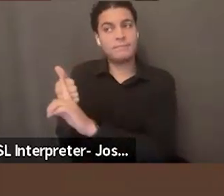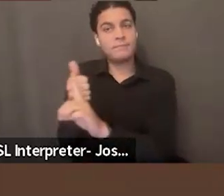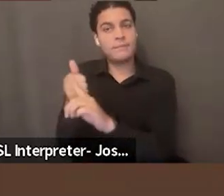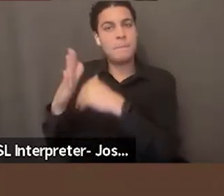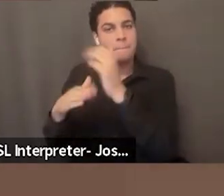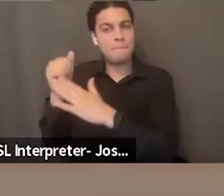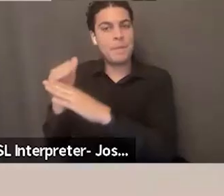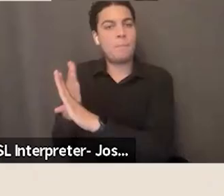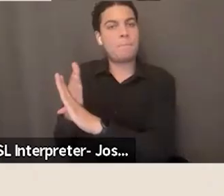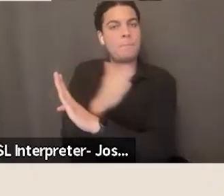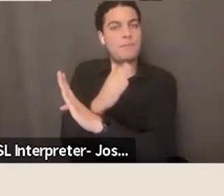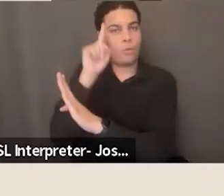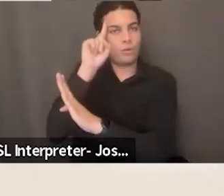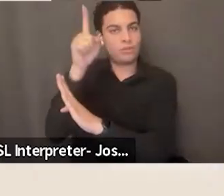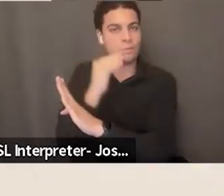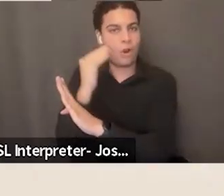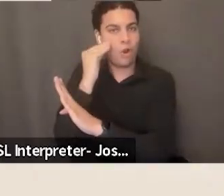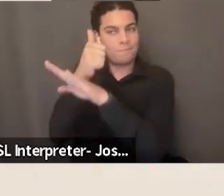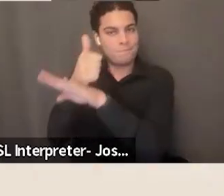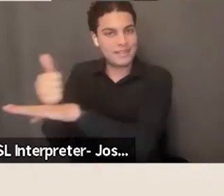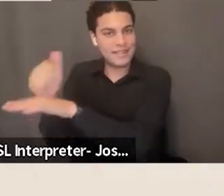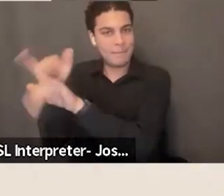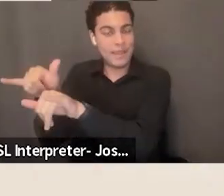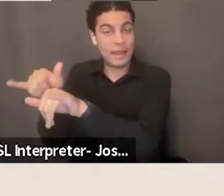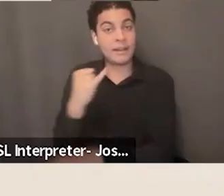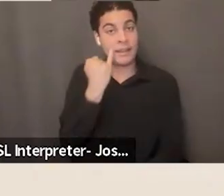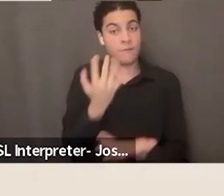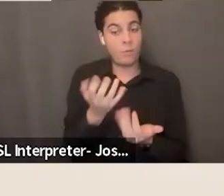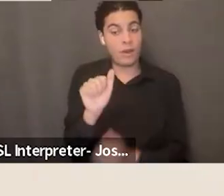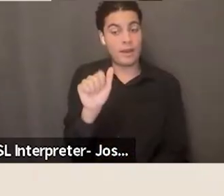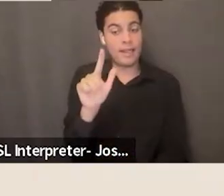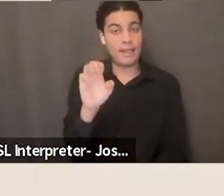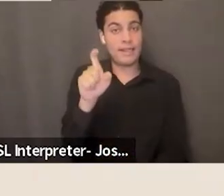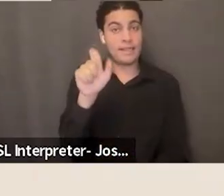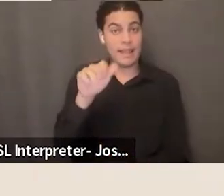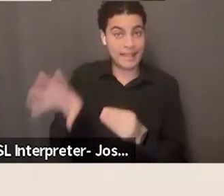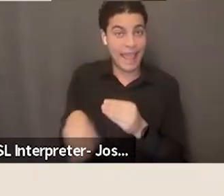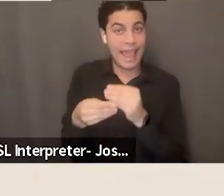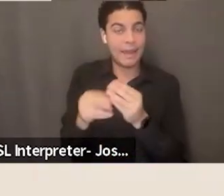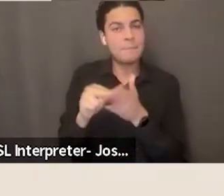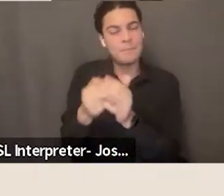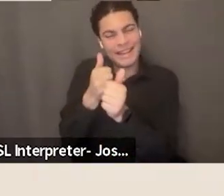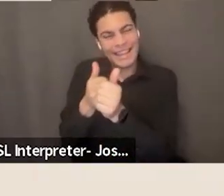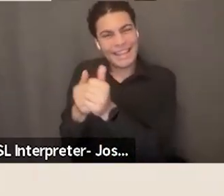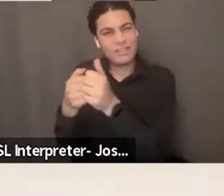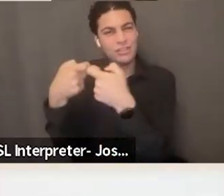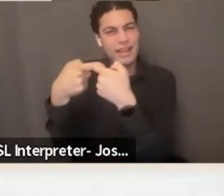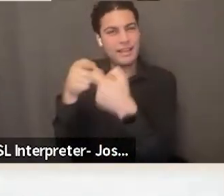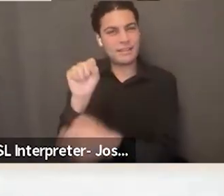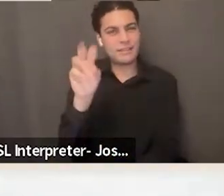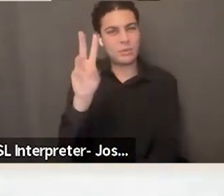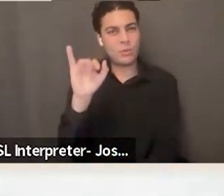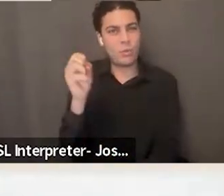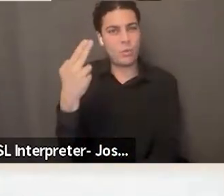getting an Alexa means rewiring every wall switch to connect to the internet, repeating speakers in every room, and